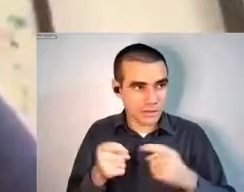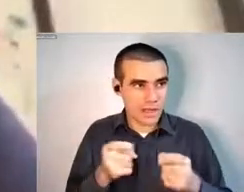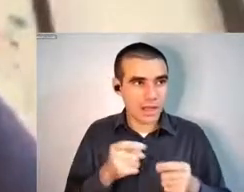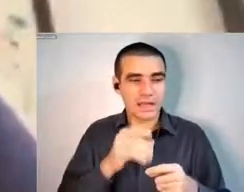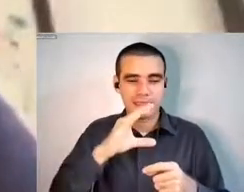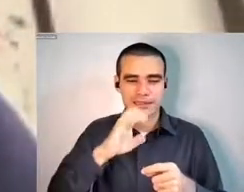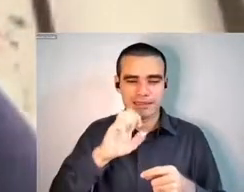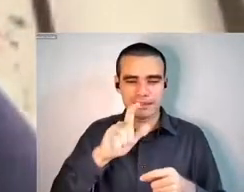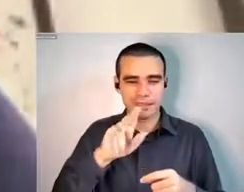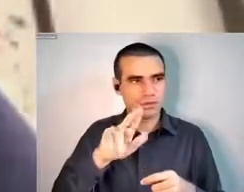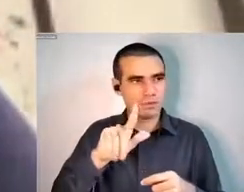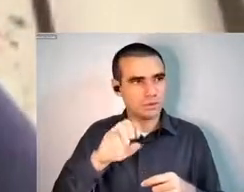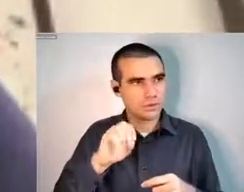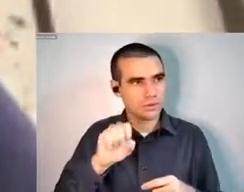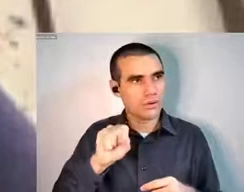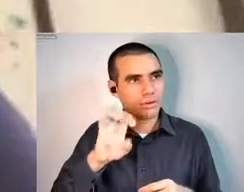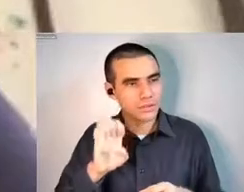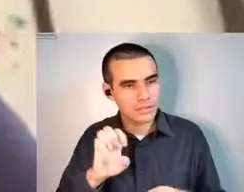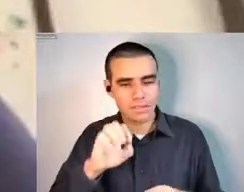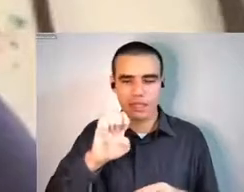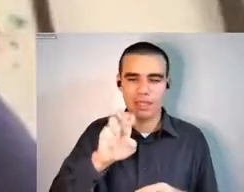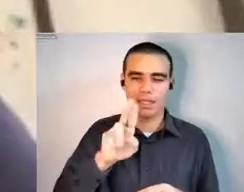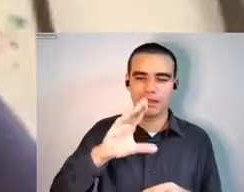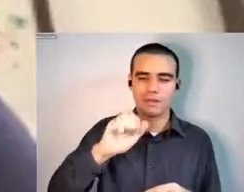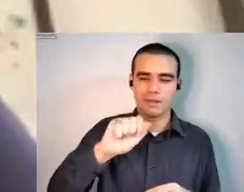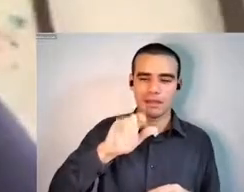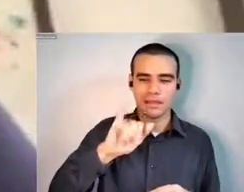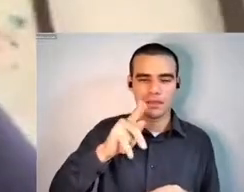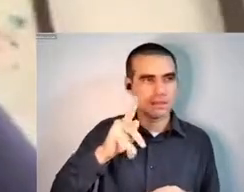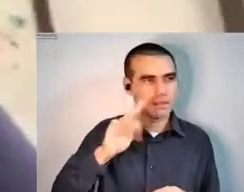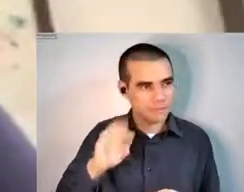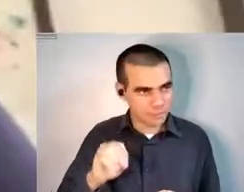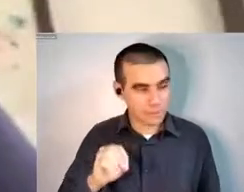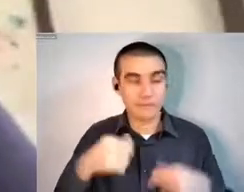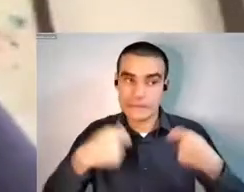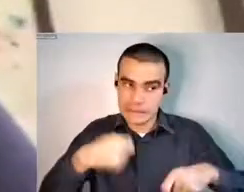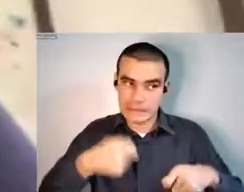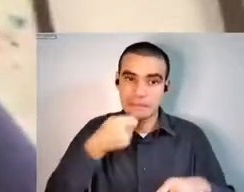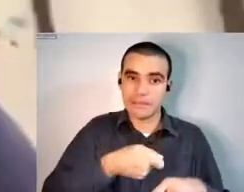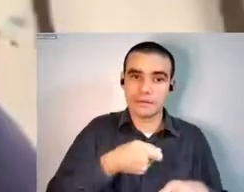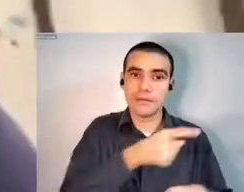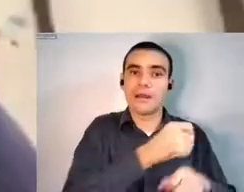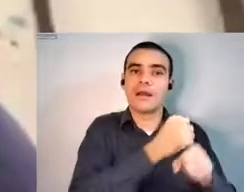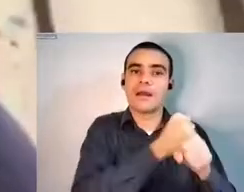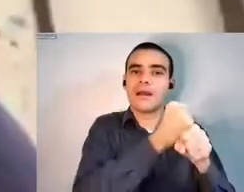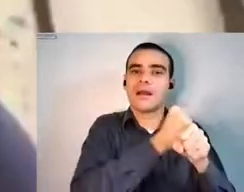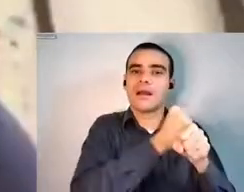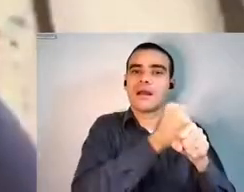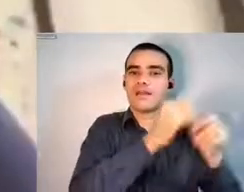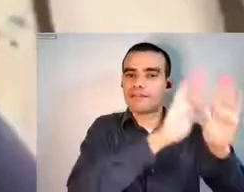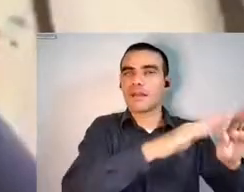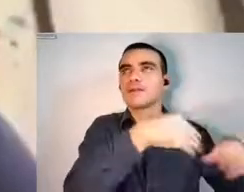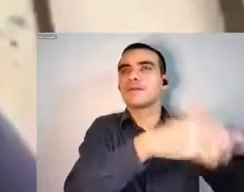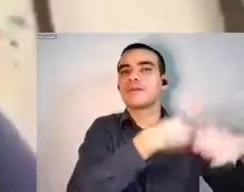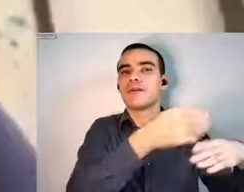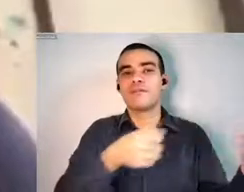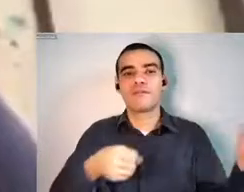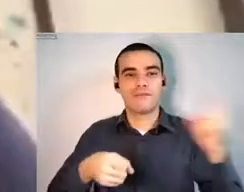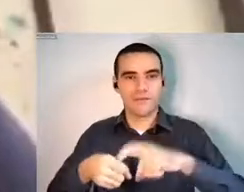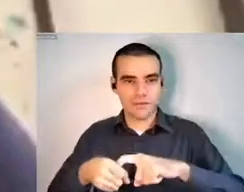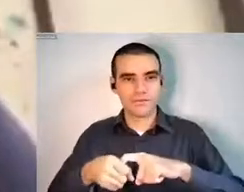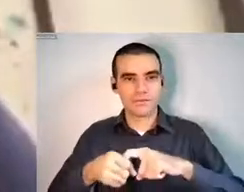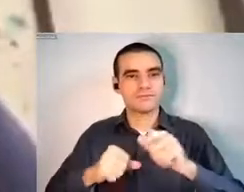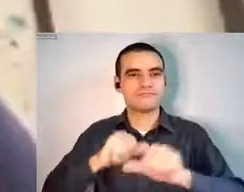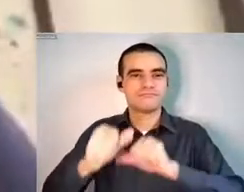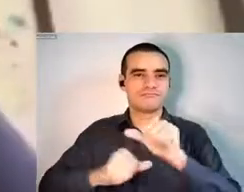you don't bring eucalyptus paper pulp. And the history says that he spent some time and he went back with